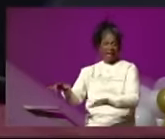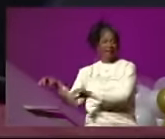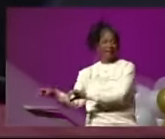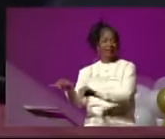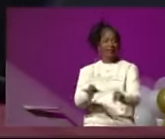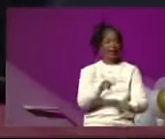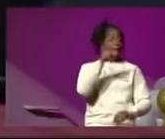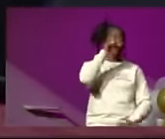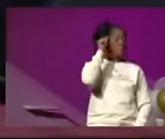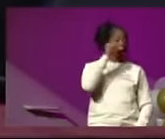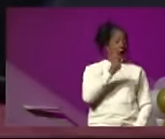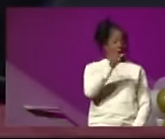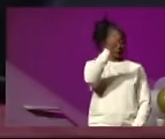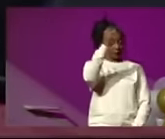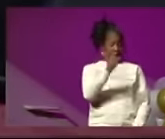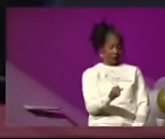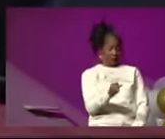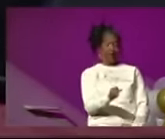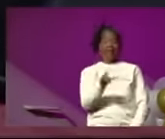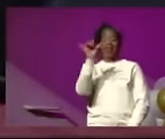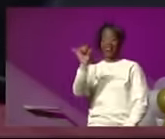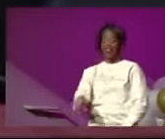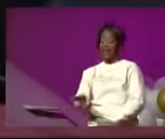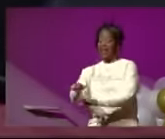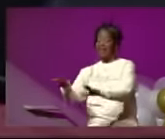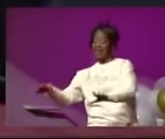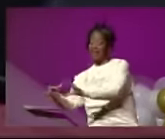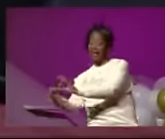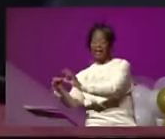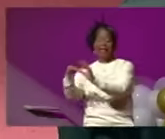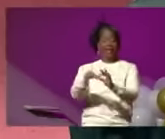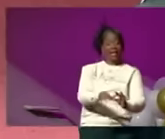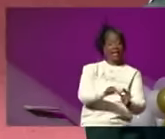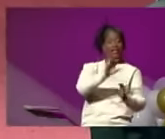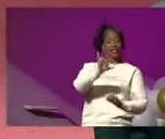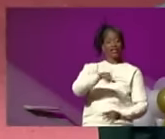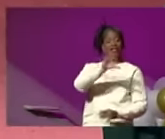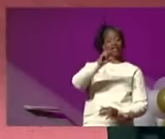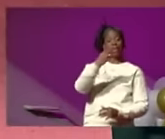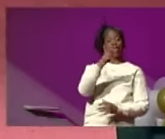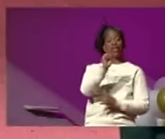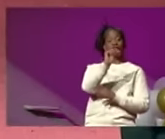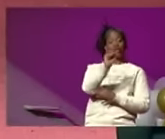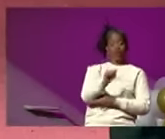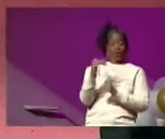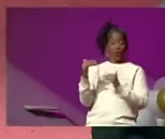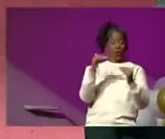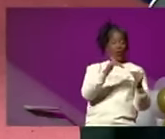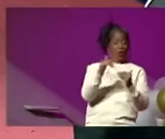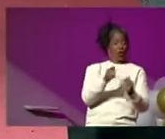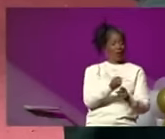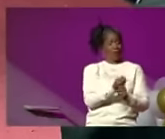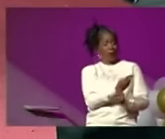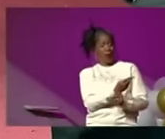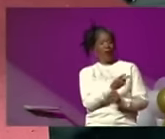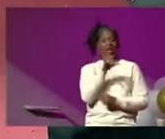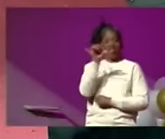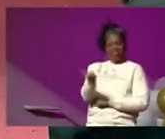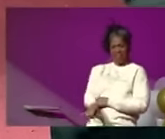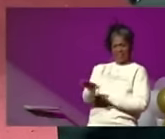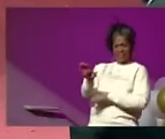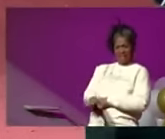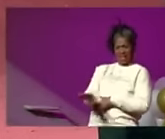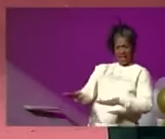Moses's rod. That child is Joshua fitting the battle of Jericho. I'm talking about that